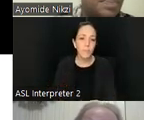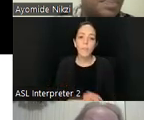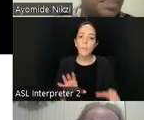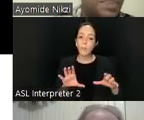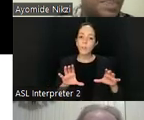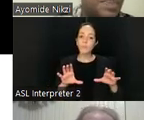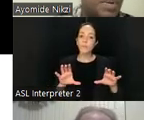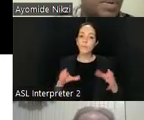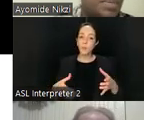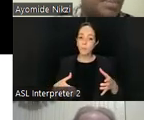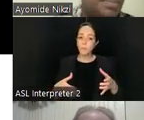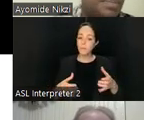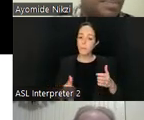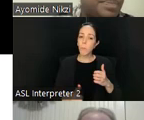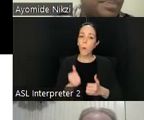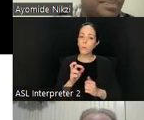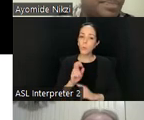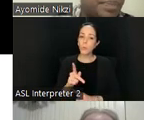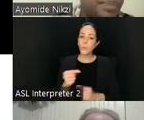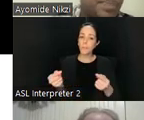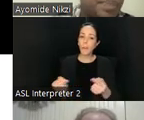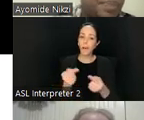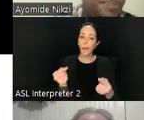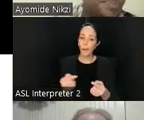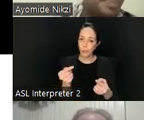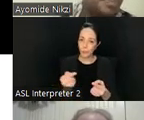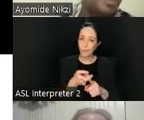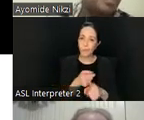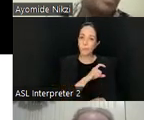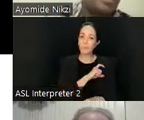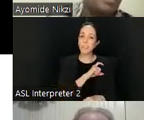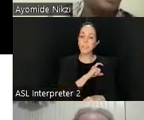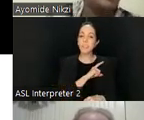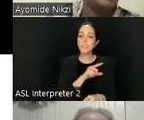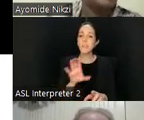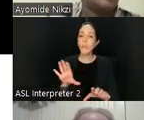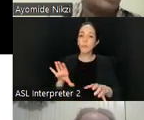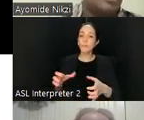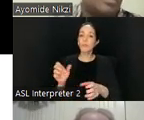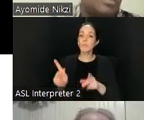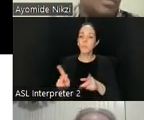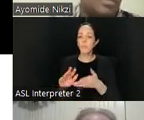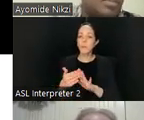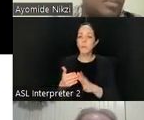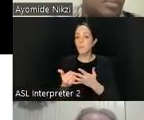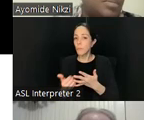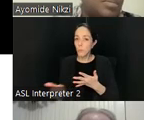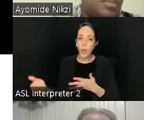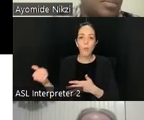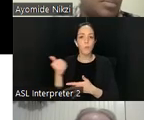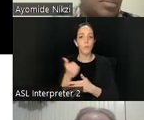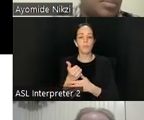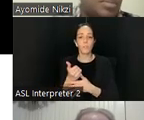most at risk of harm at the hands of police shall be prioritized in communication that is culturally